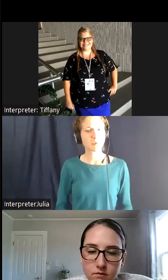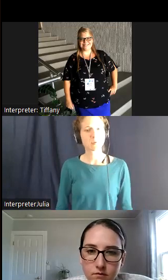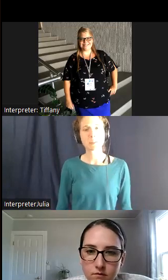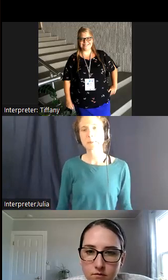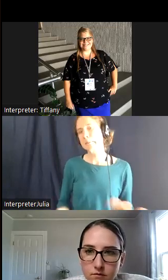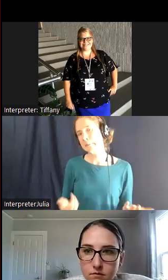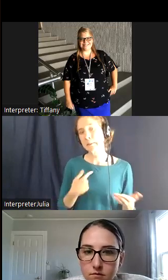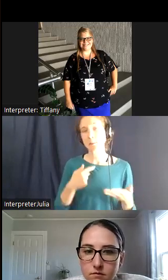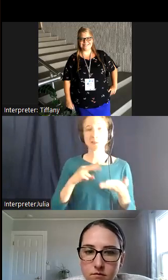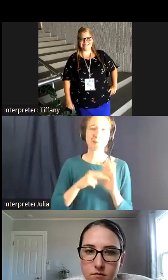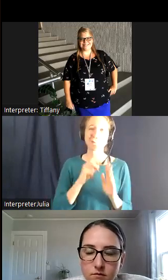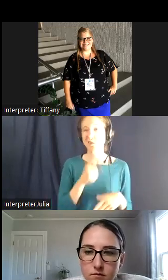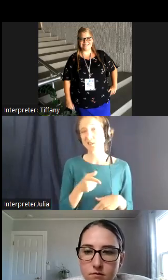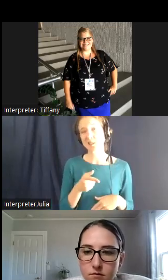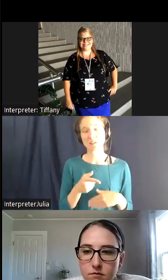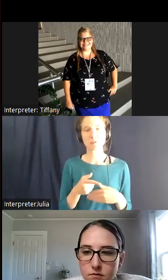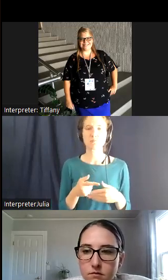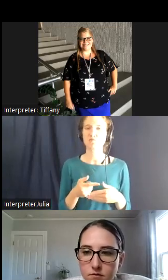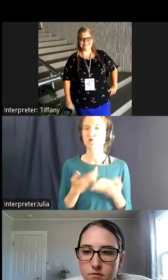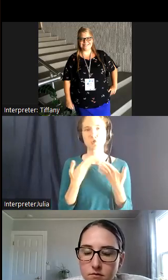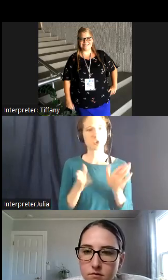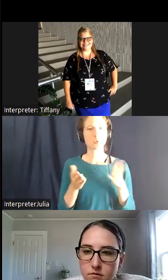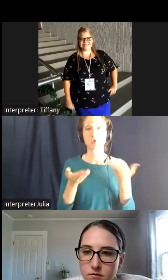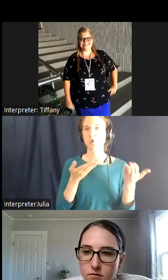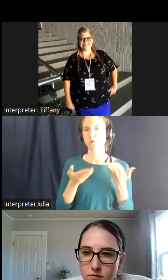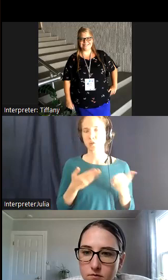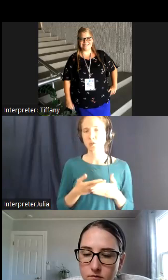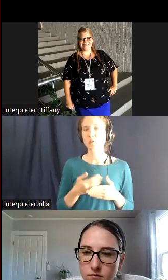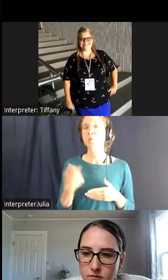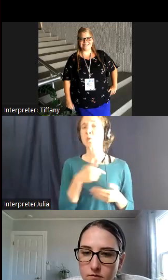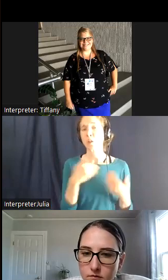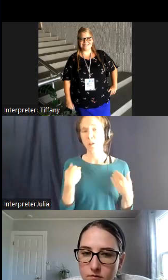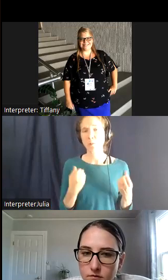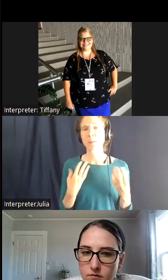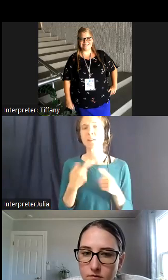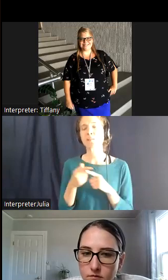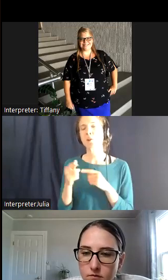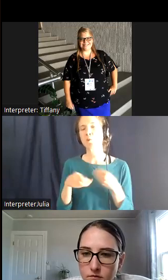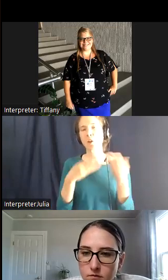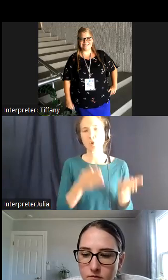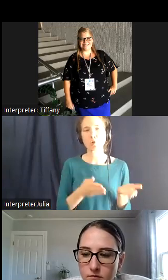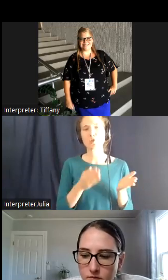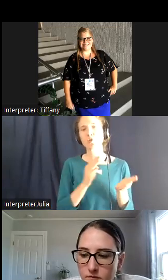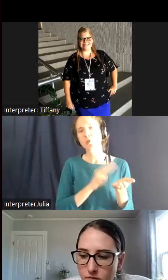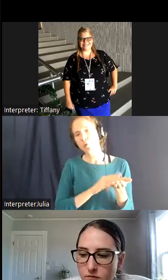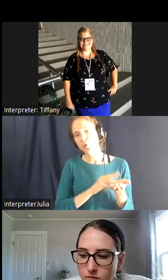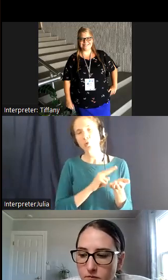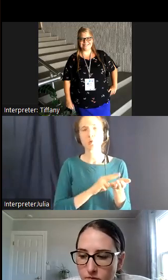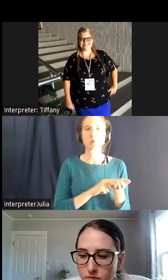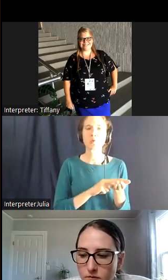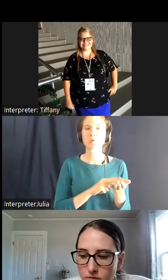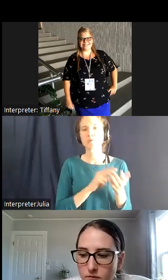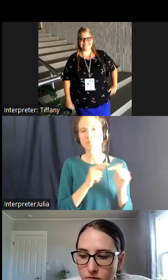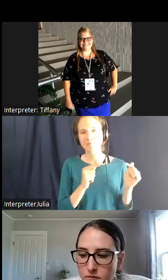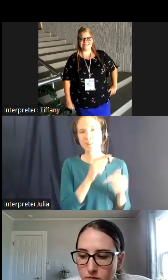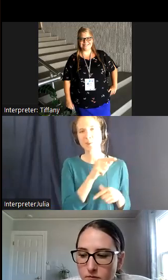really any particular service. We have a number of providers and clients who are remote.